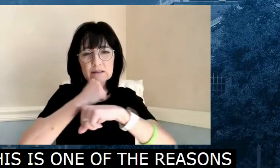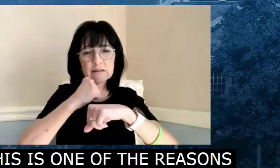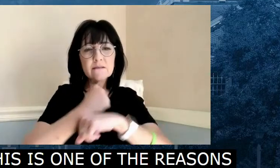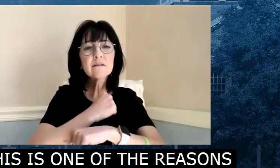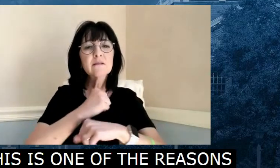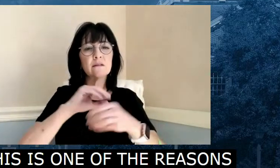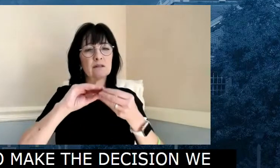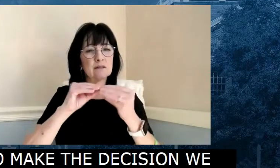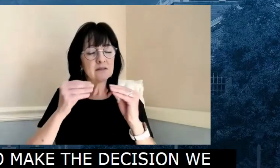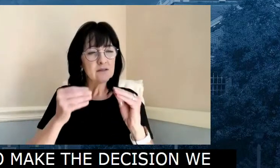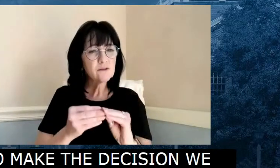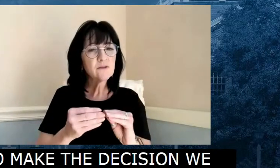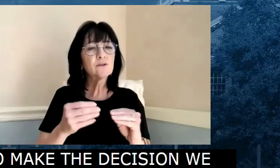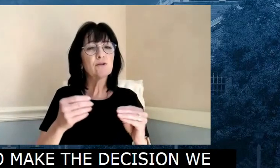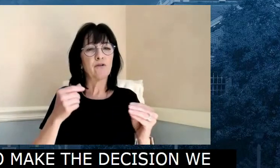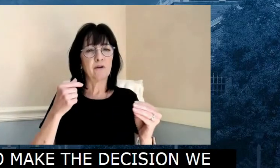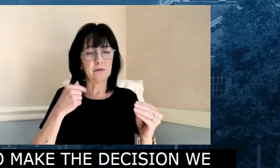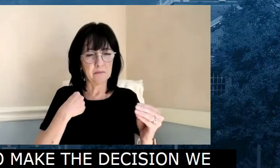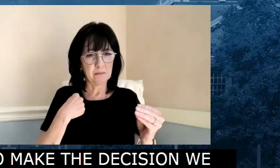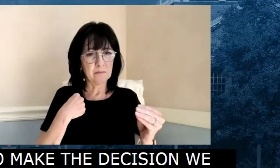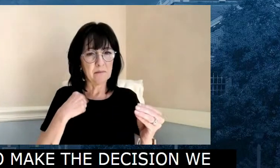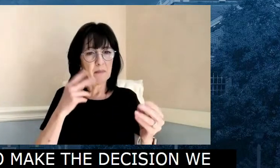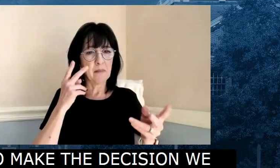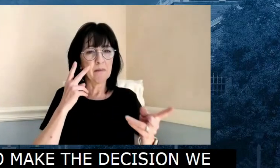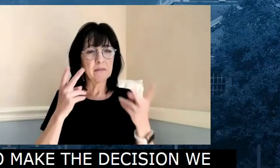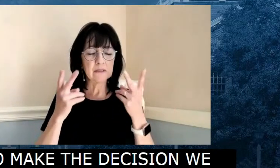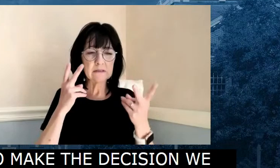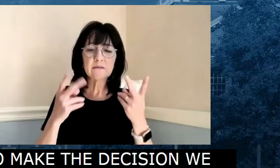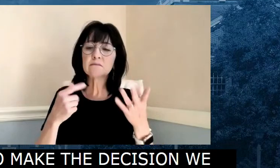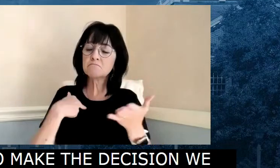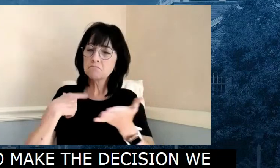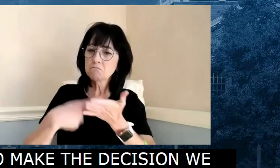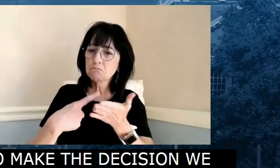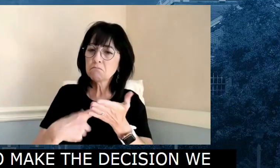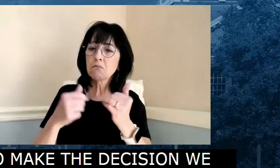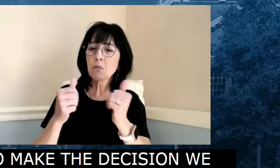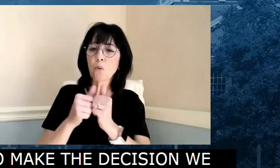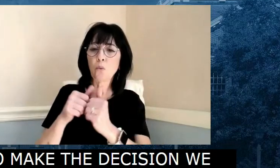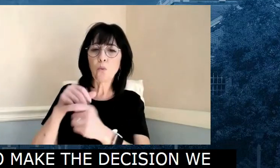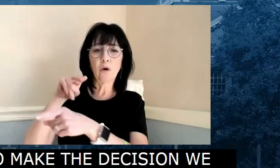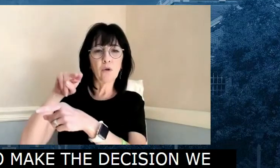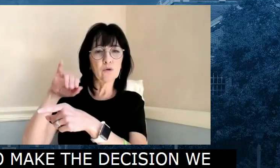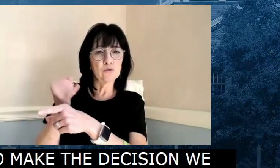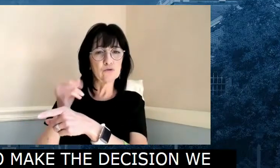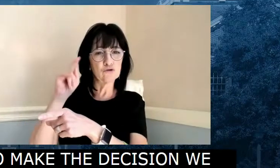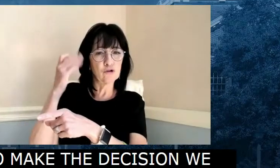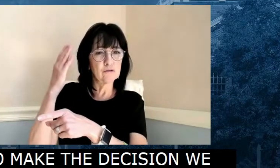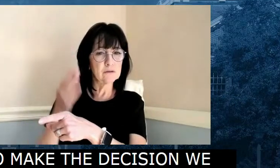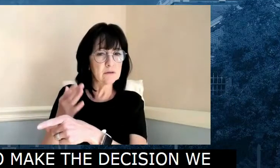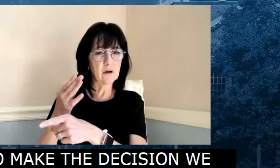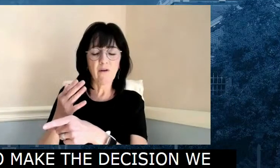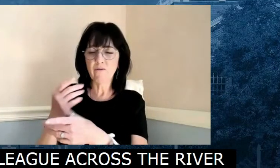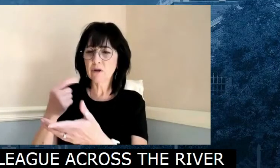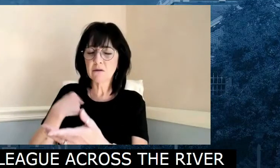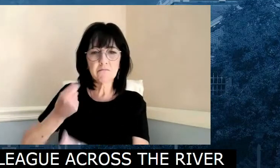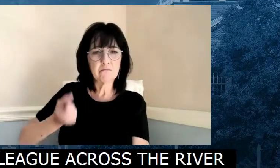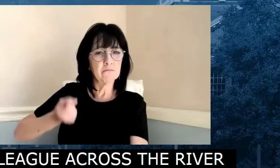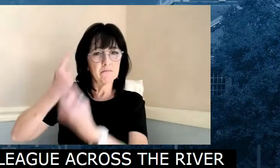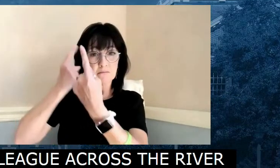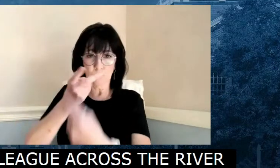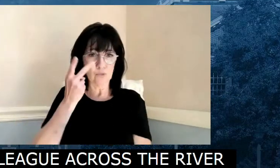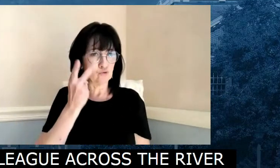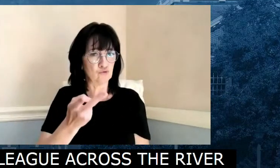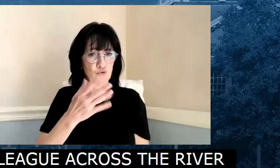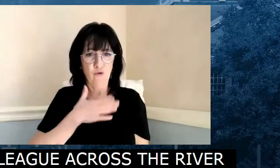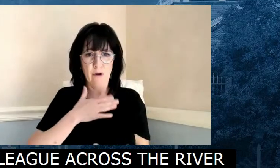doing as my colleague across the river, Governor Murphy, decided to do. You saw earlier, we're down to 120